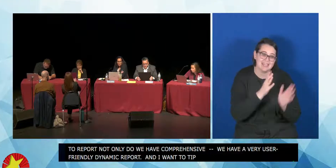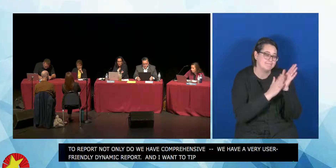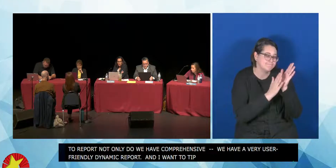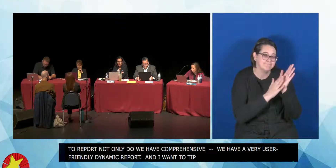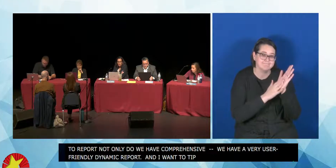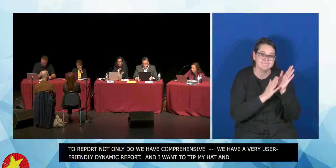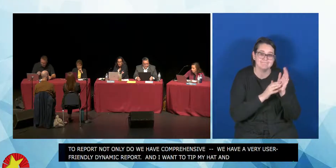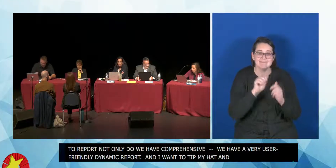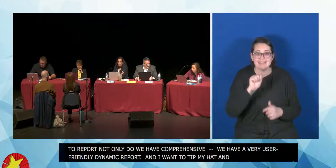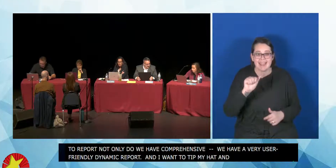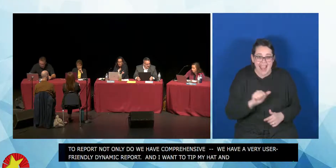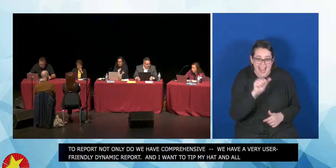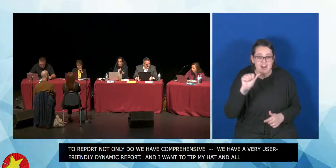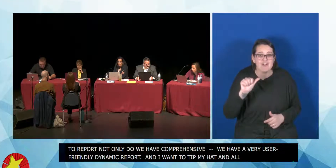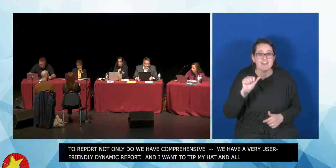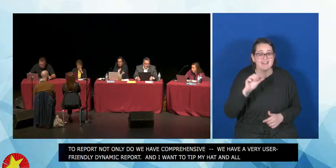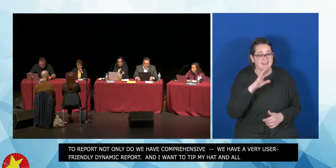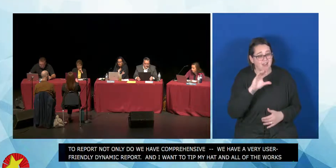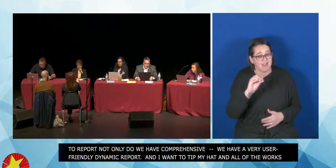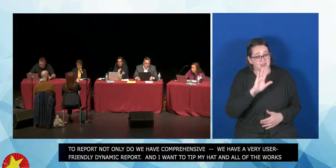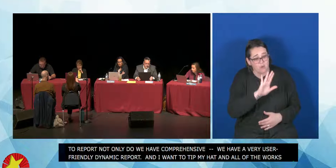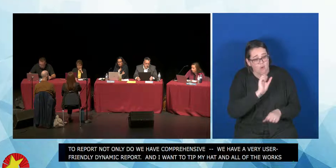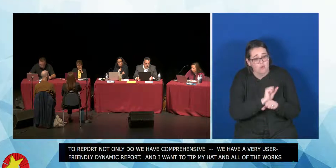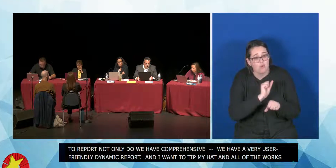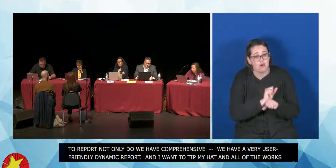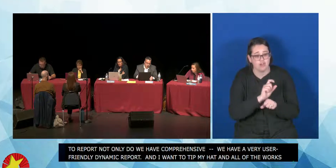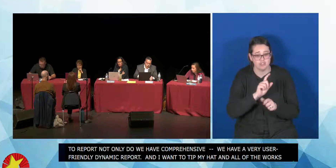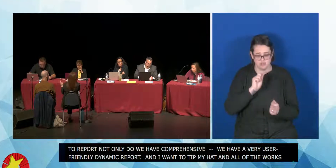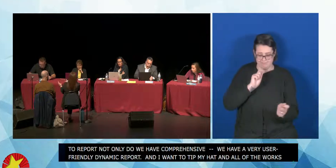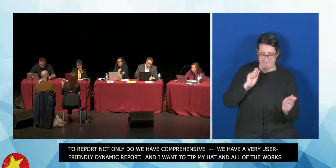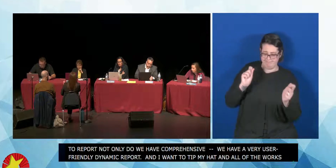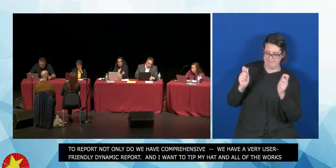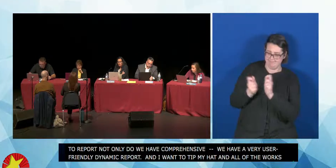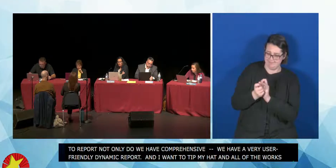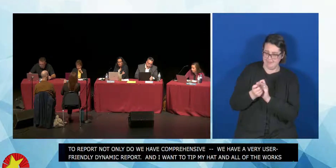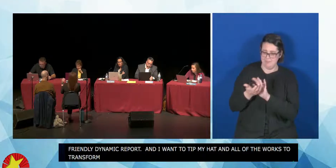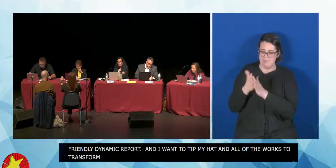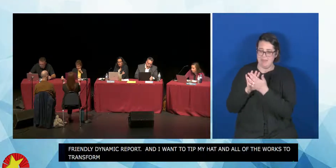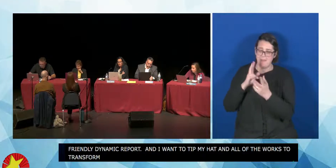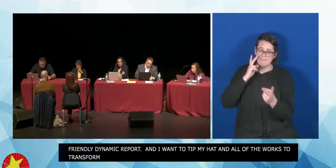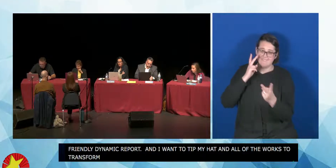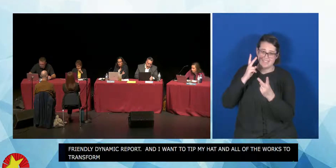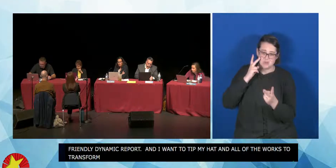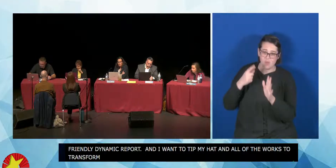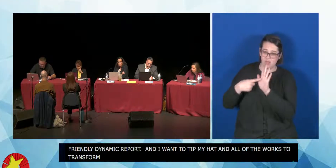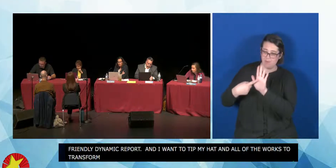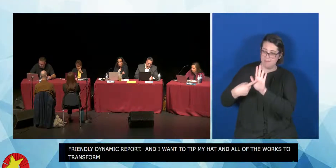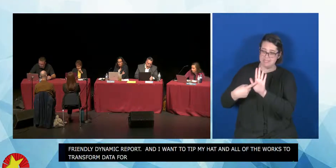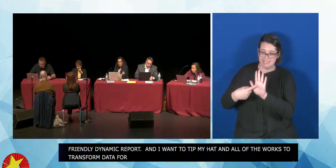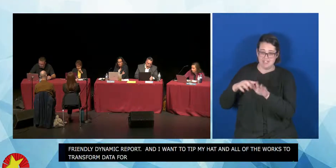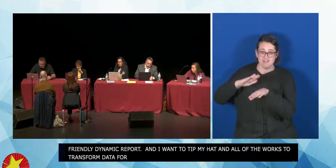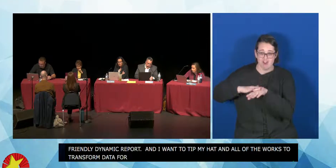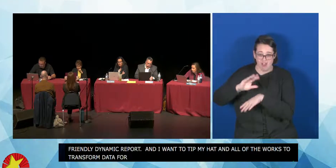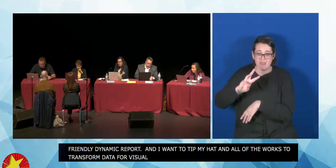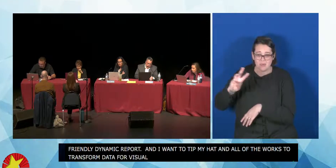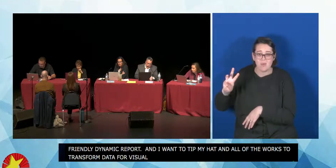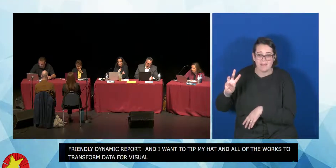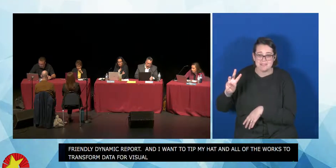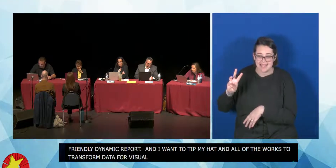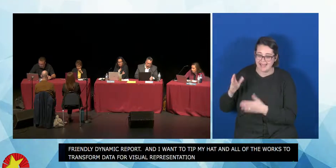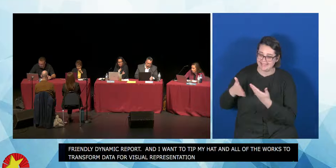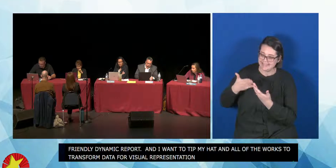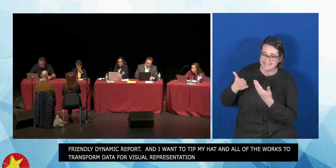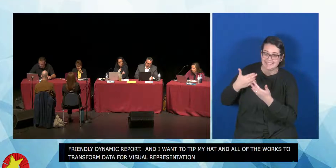did to transform the data into a visual representation that is easy to